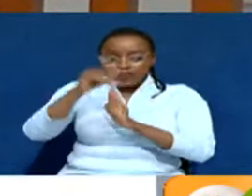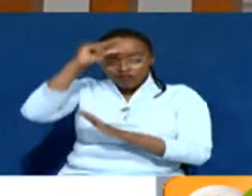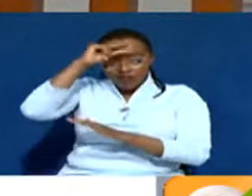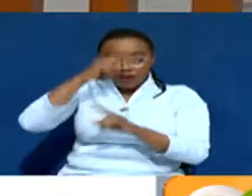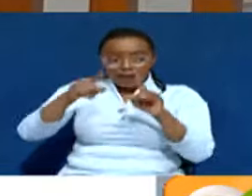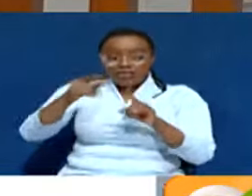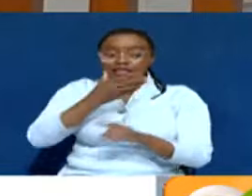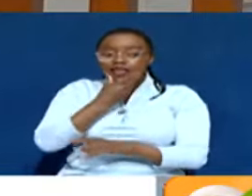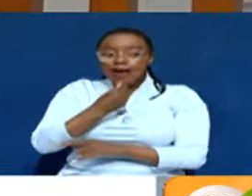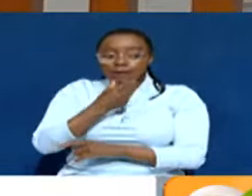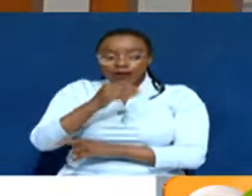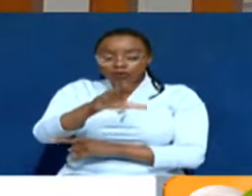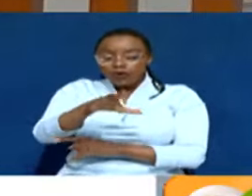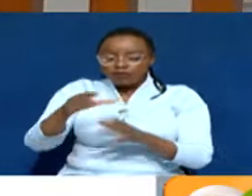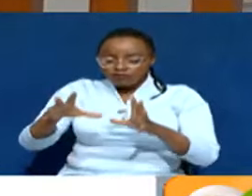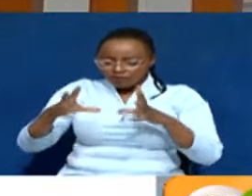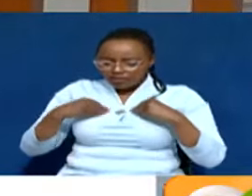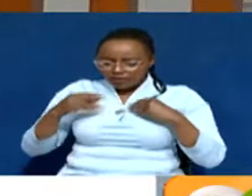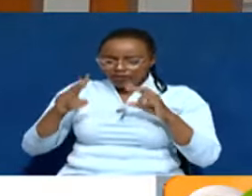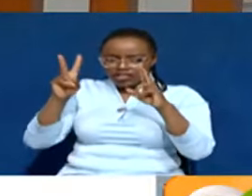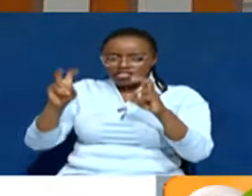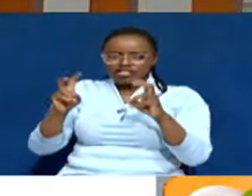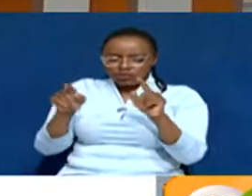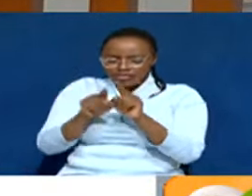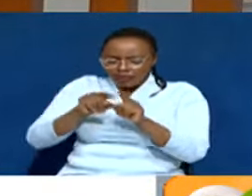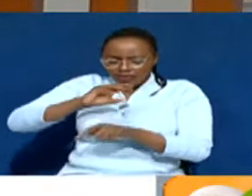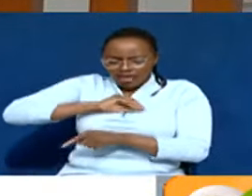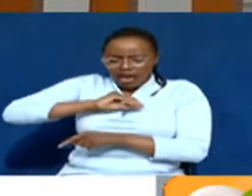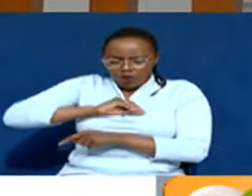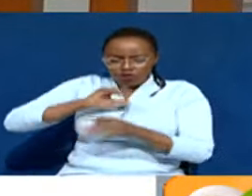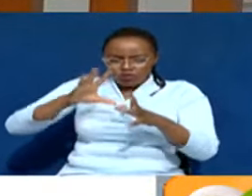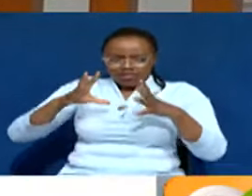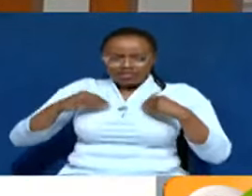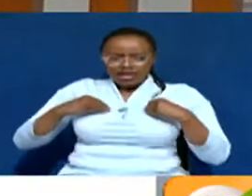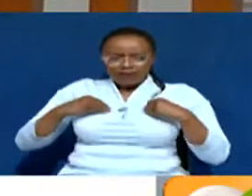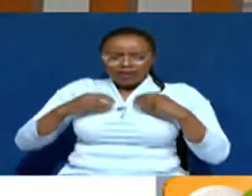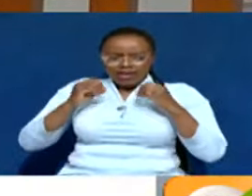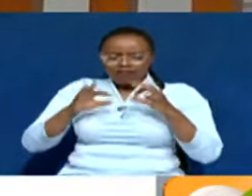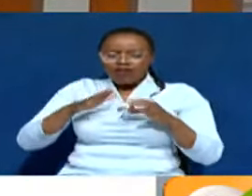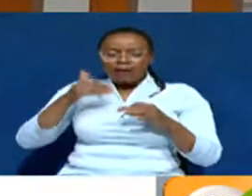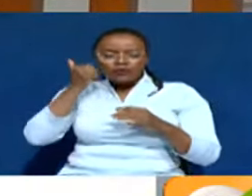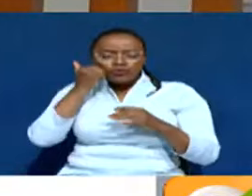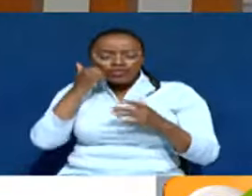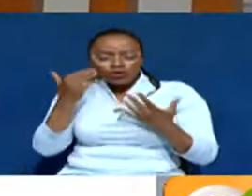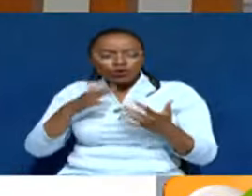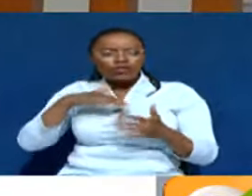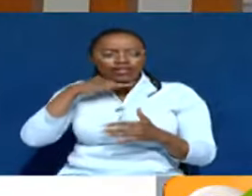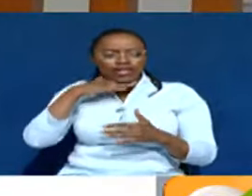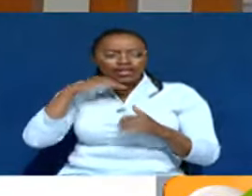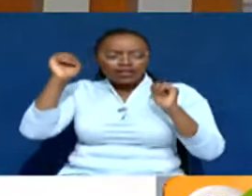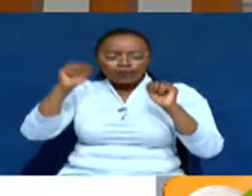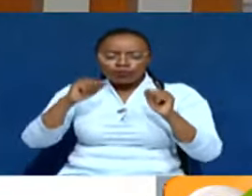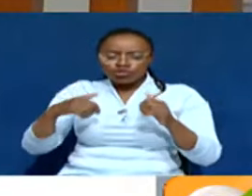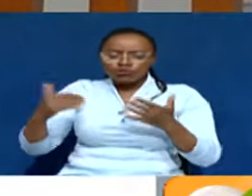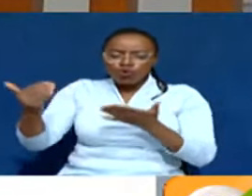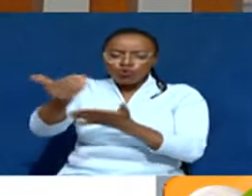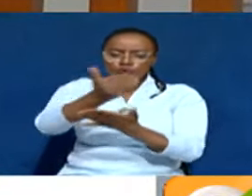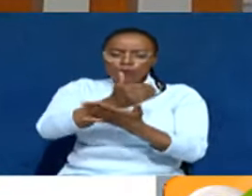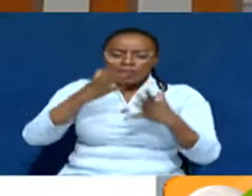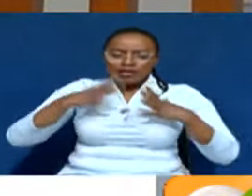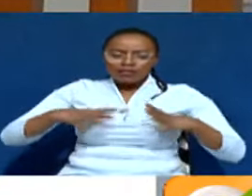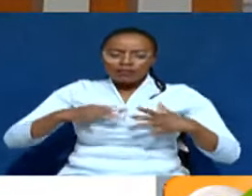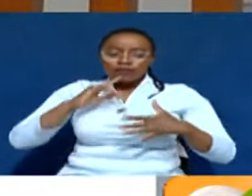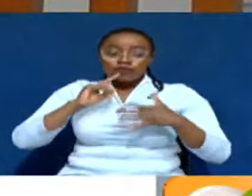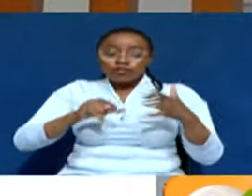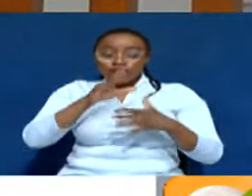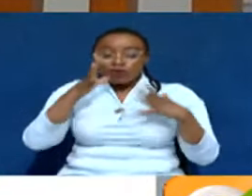but this guy used to take those issues kama zake. If somebody is sick, somebody dies somewhere, he could mobilize people and